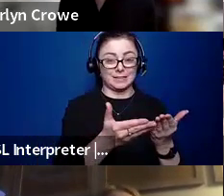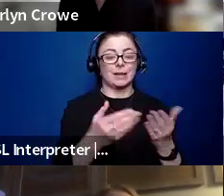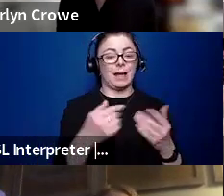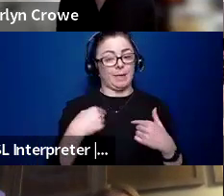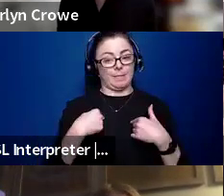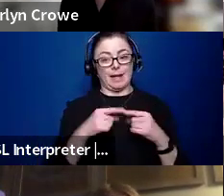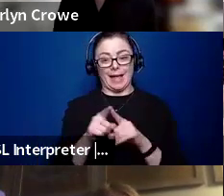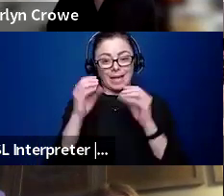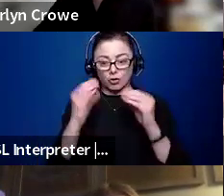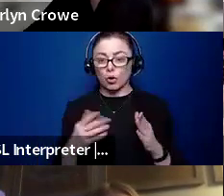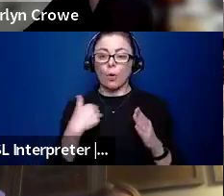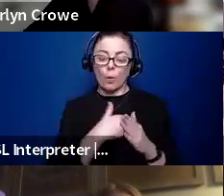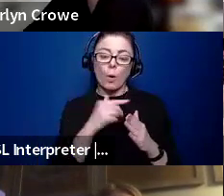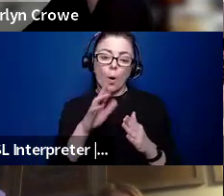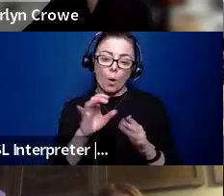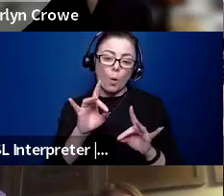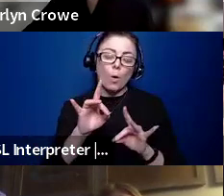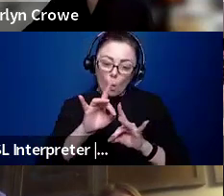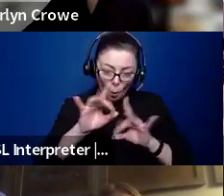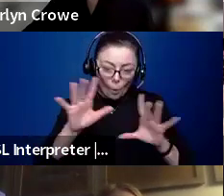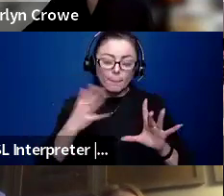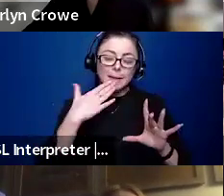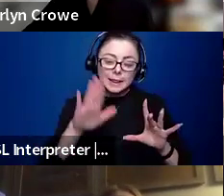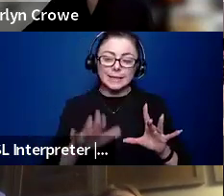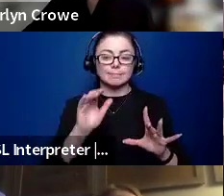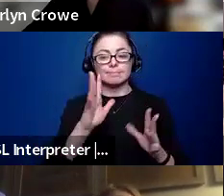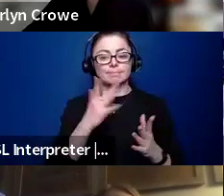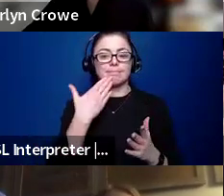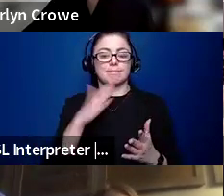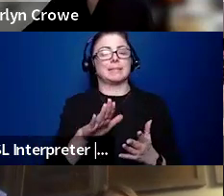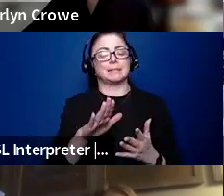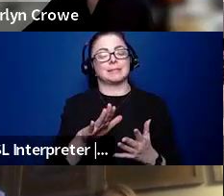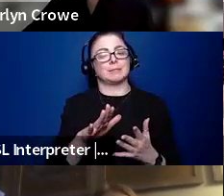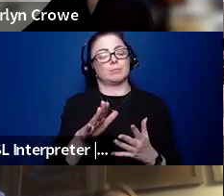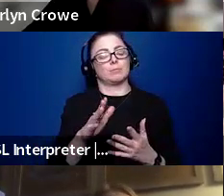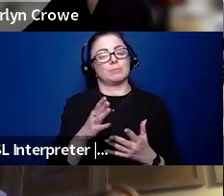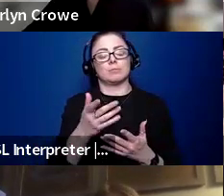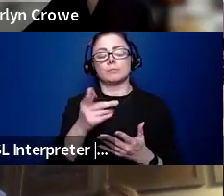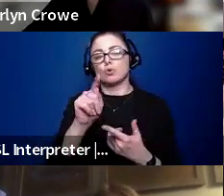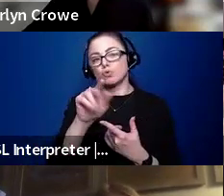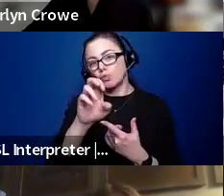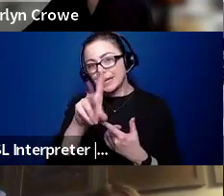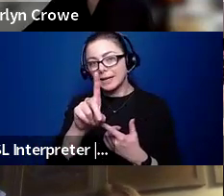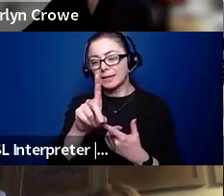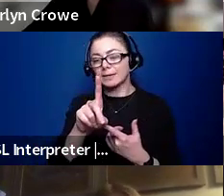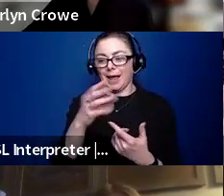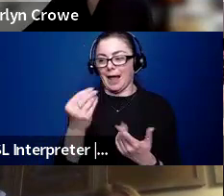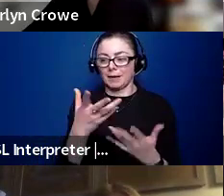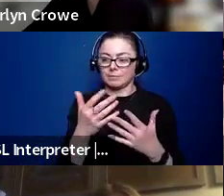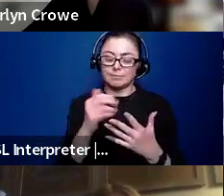are horribly mistreated and underpaid. And so I would encourage you all to reach out to your own education